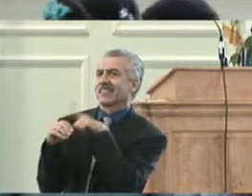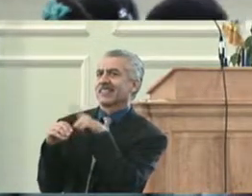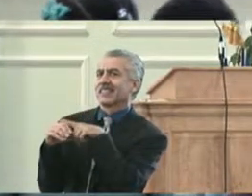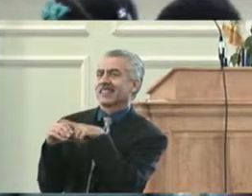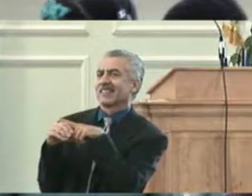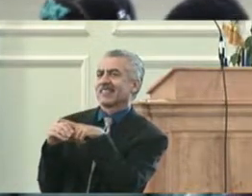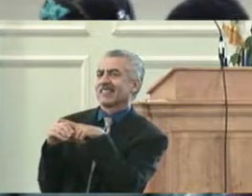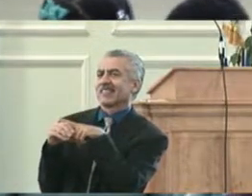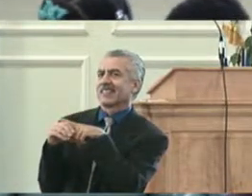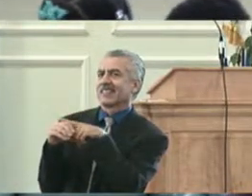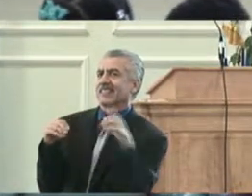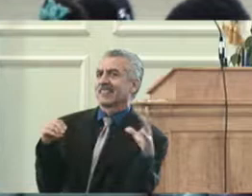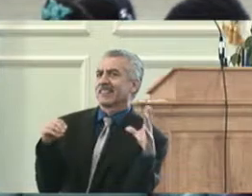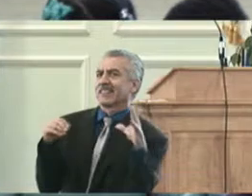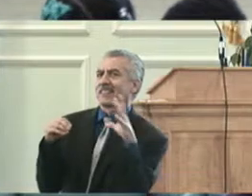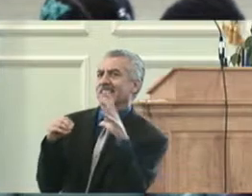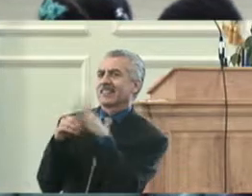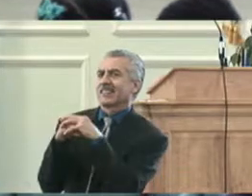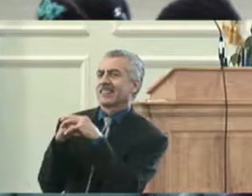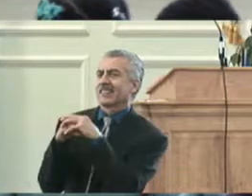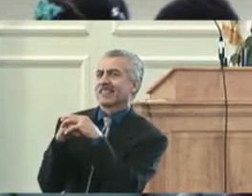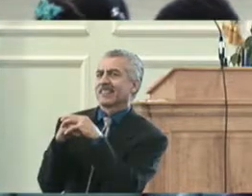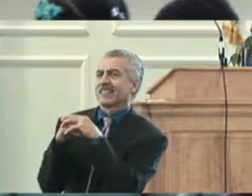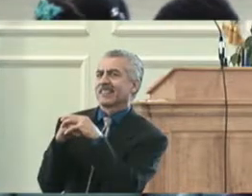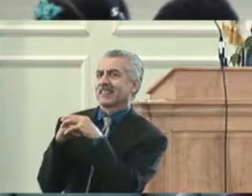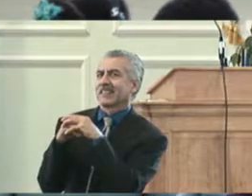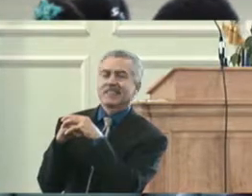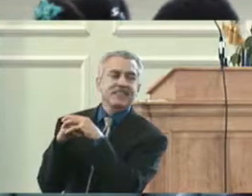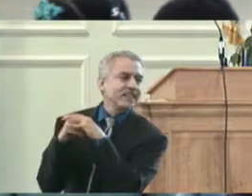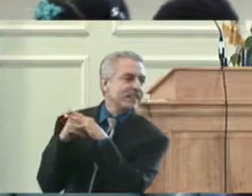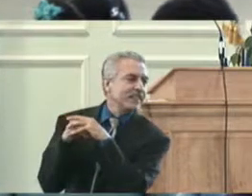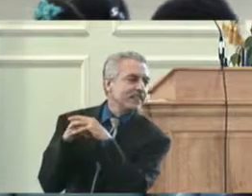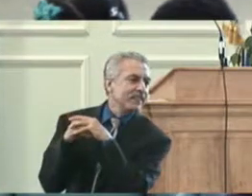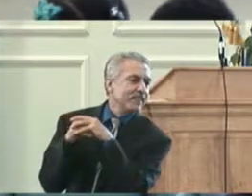It is not plankton, but that's a good guess. What is it?